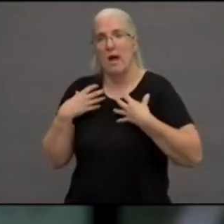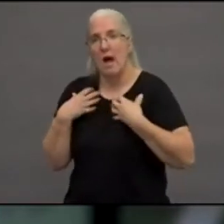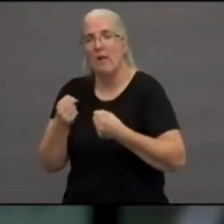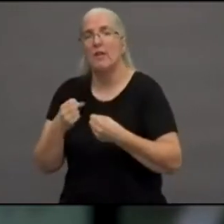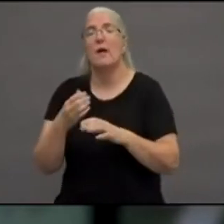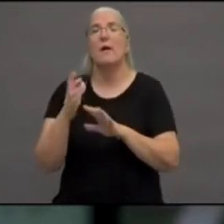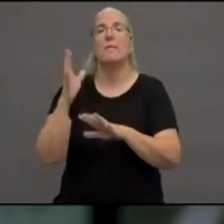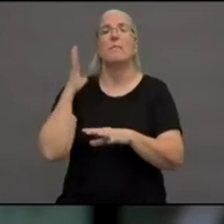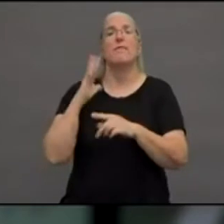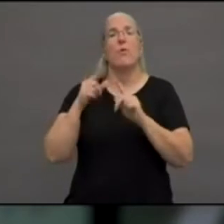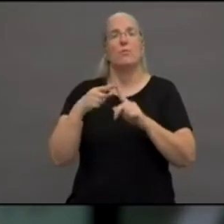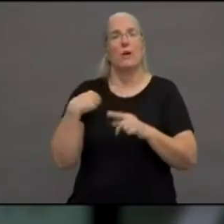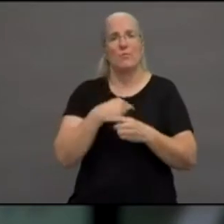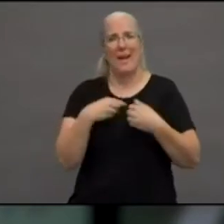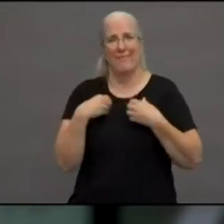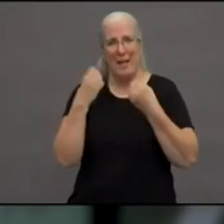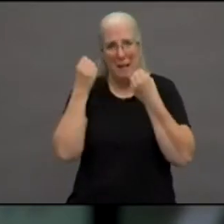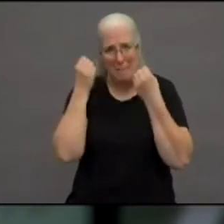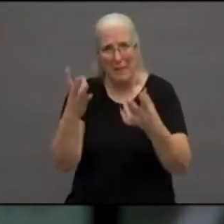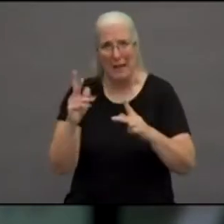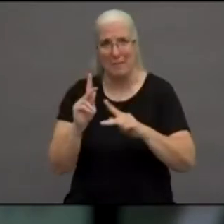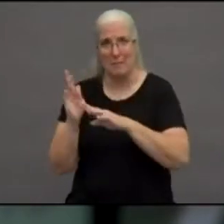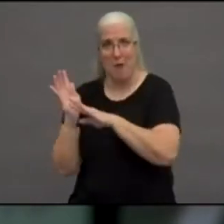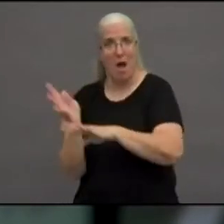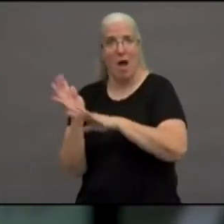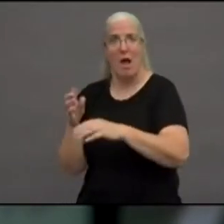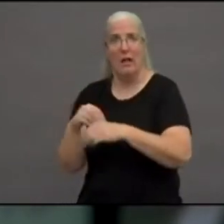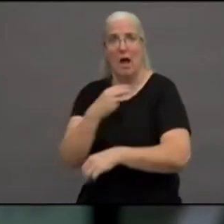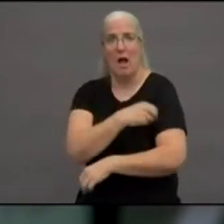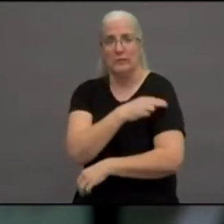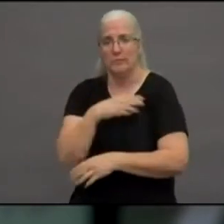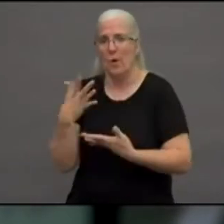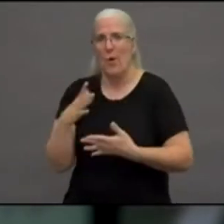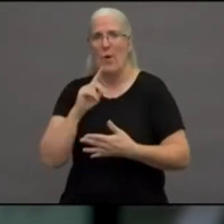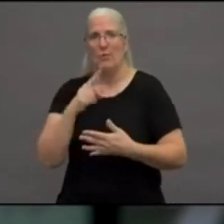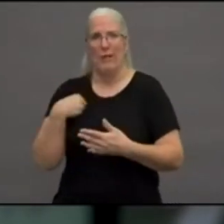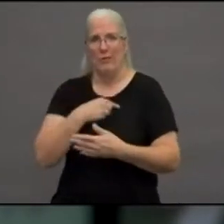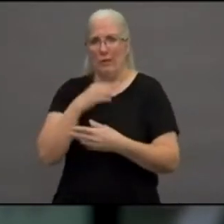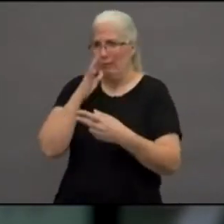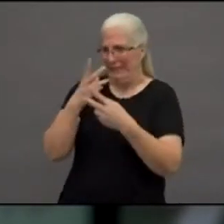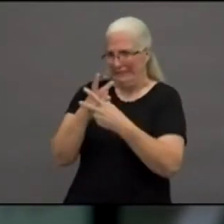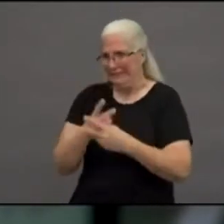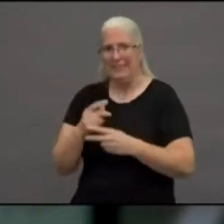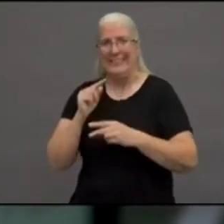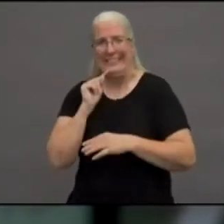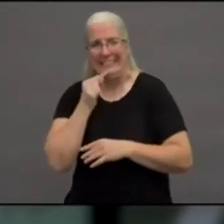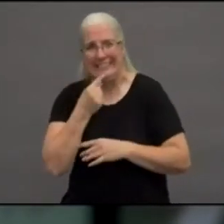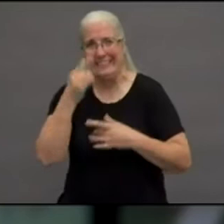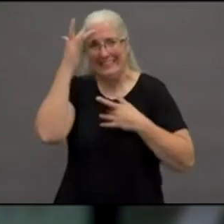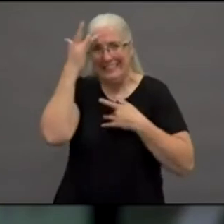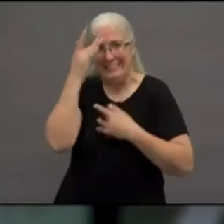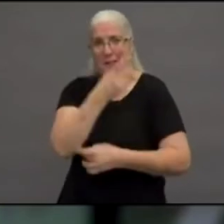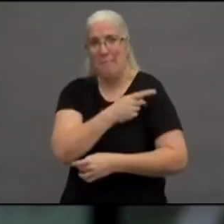more critically ill patients than we're seeing right now. So that is helping us with our